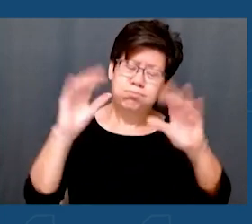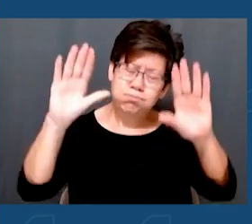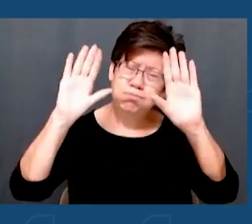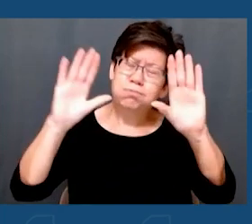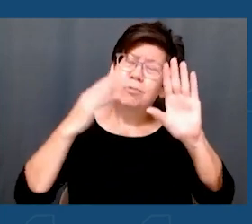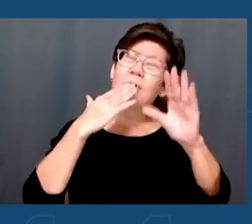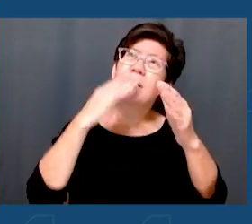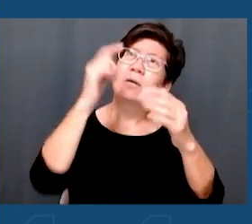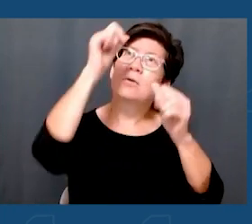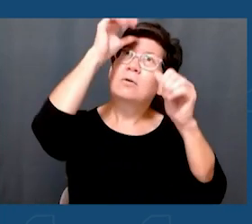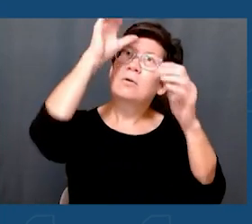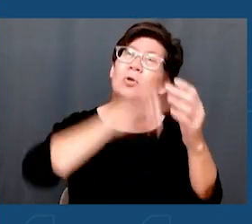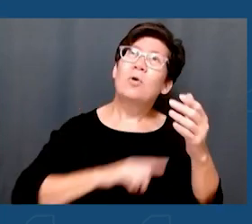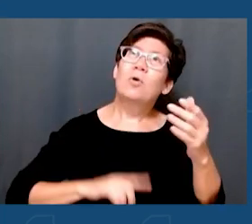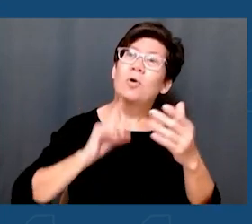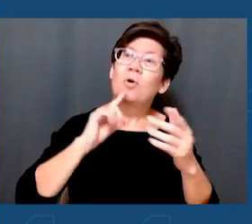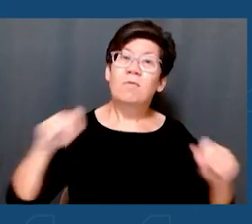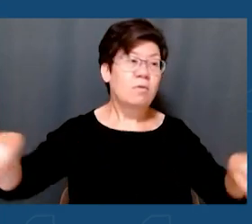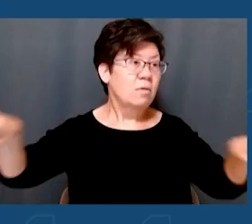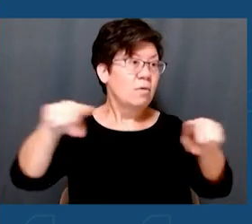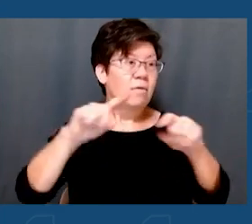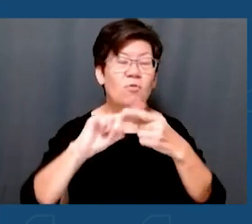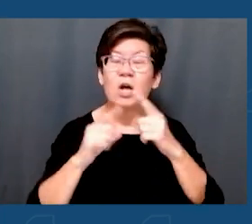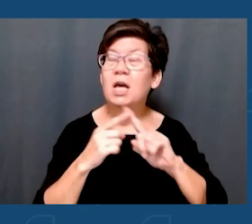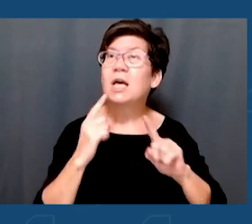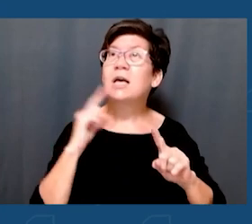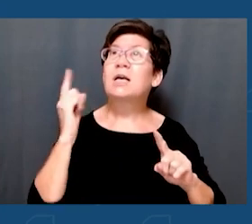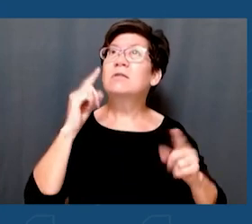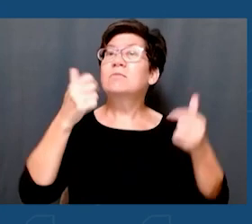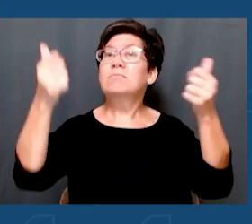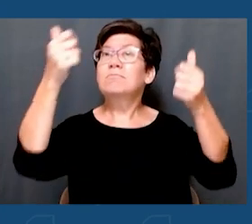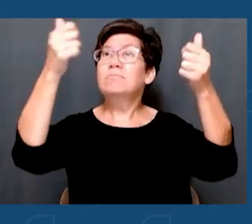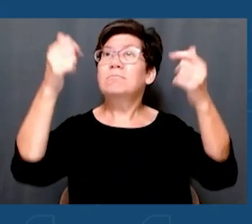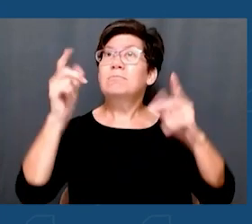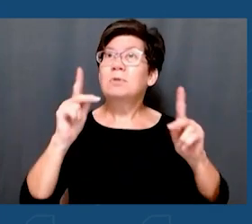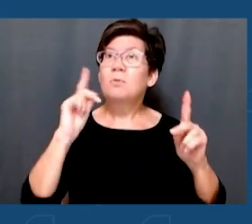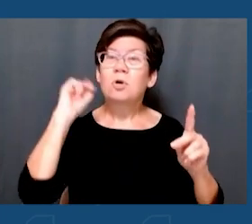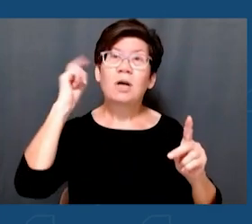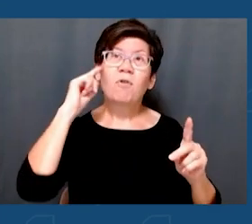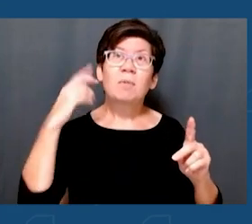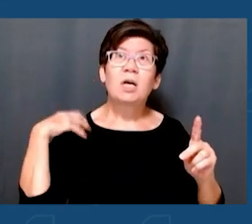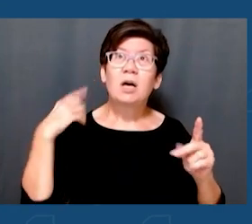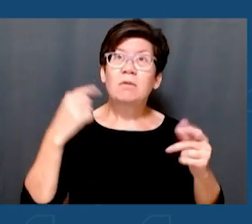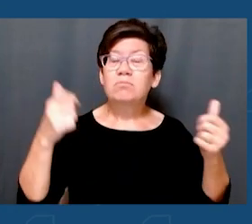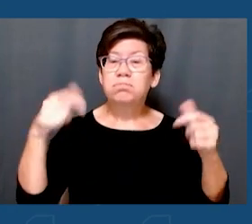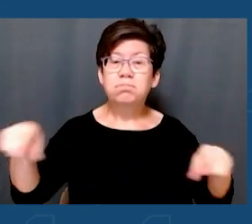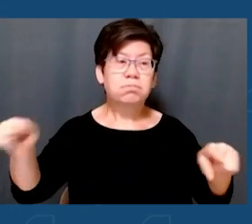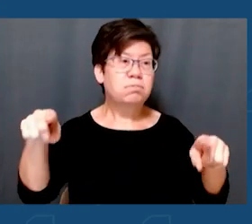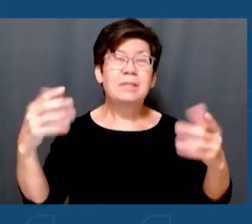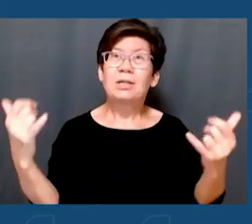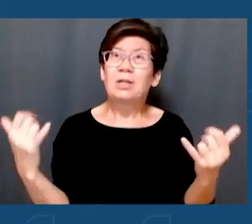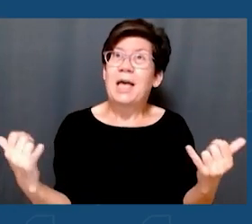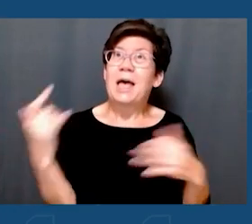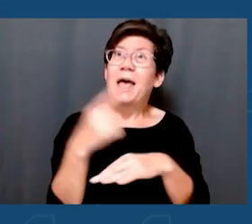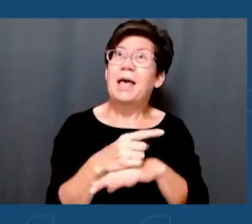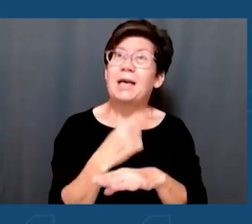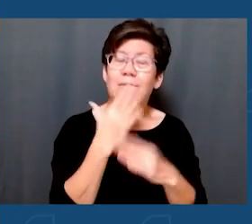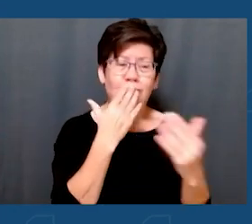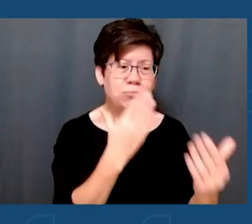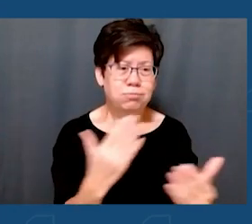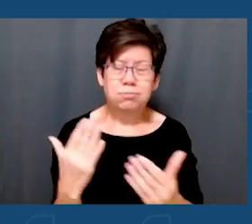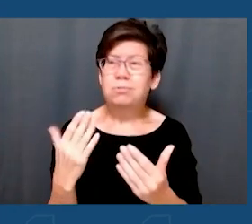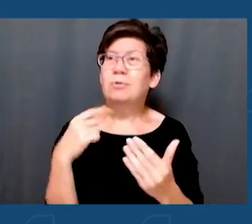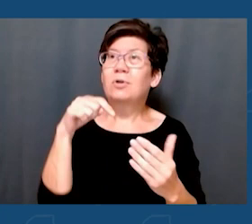our friends and distinguished guests, all our government officials who are with us today to grace this